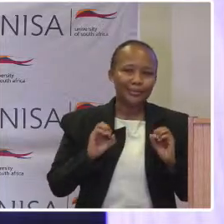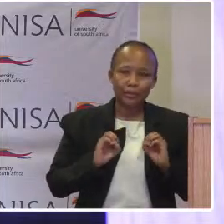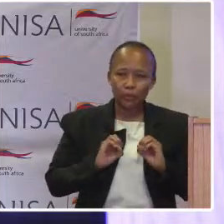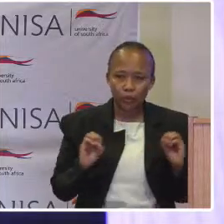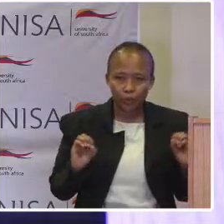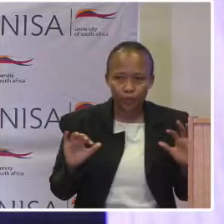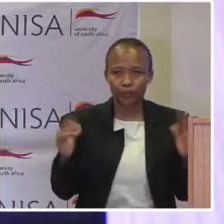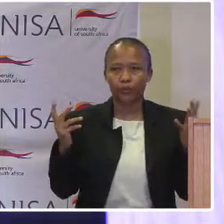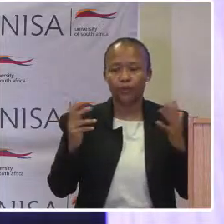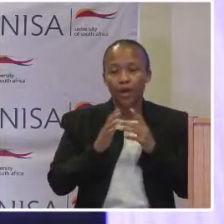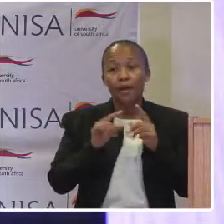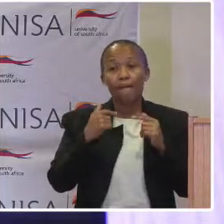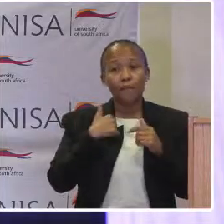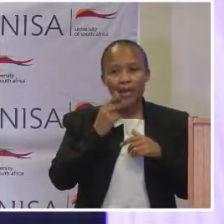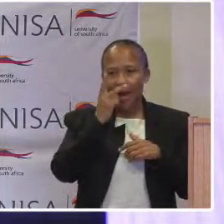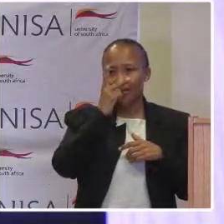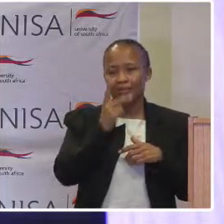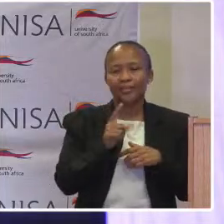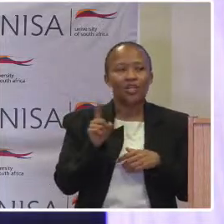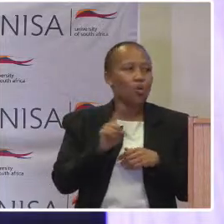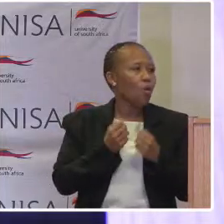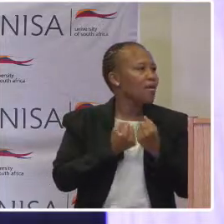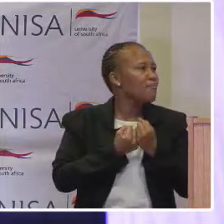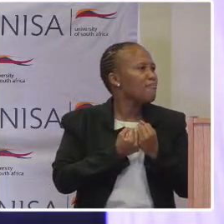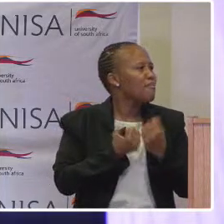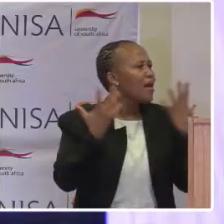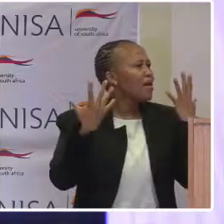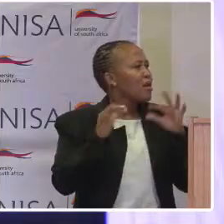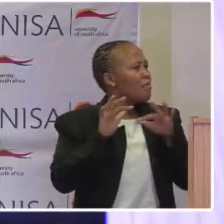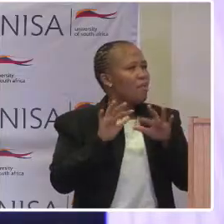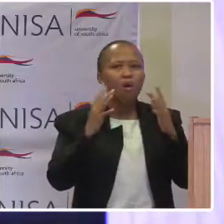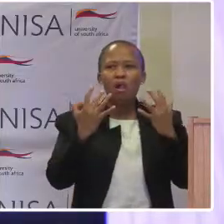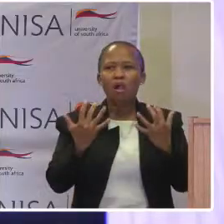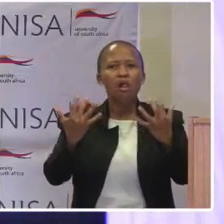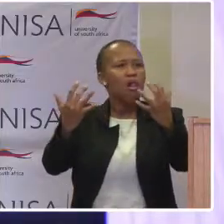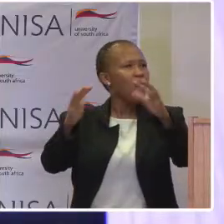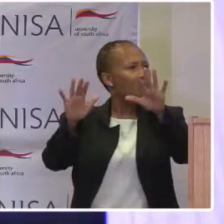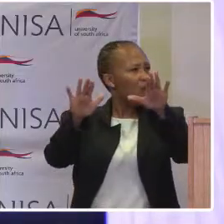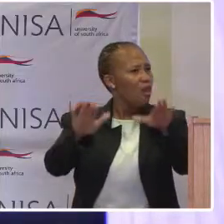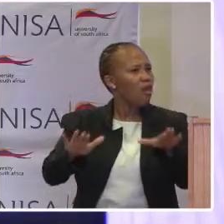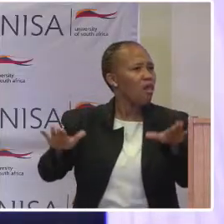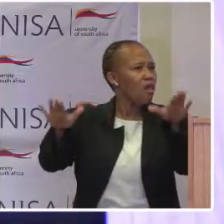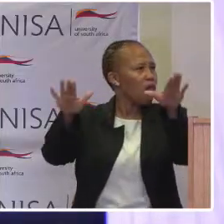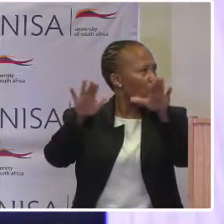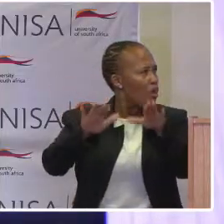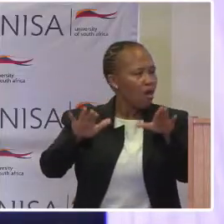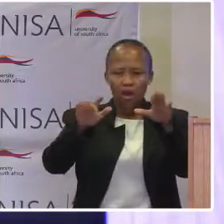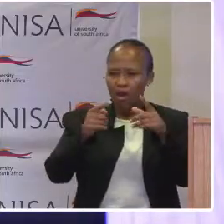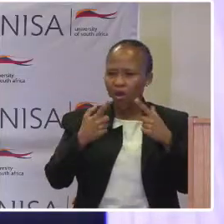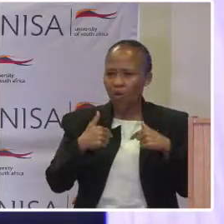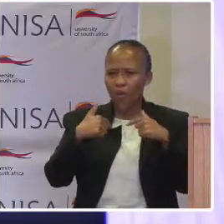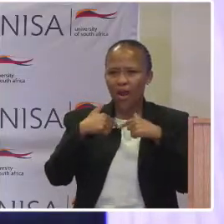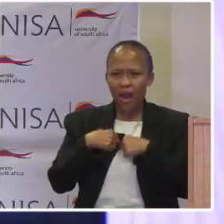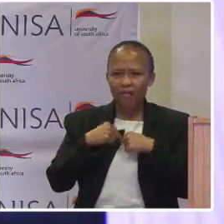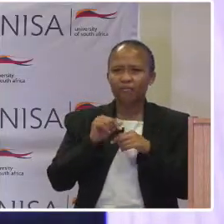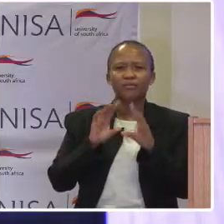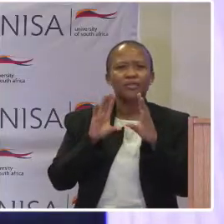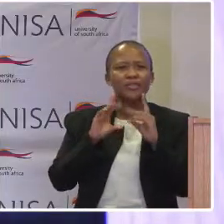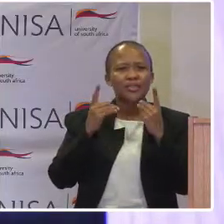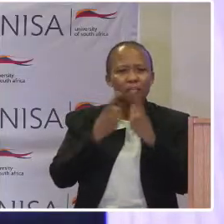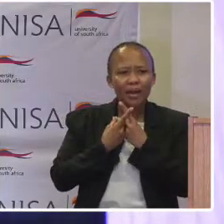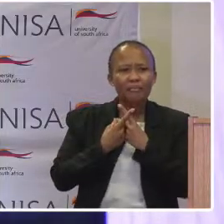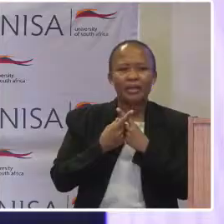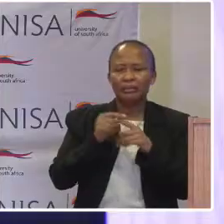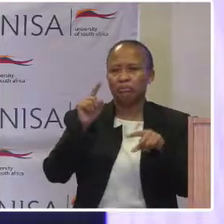see that we have the majority of the room. We've got the legal departments from UNISA. They should